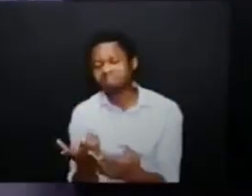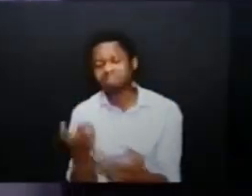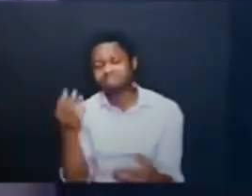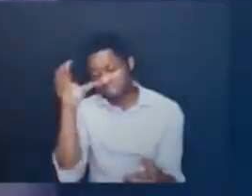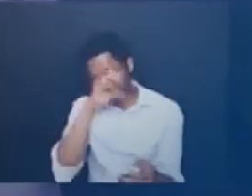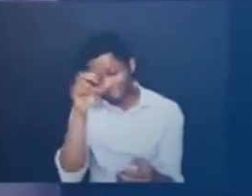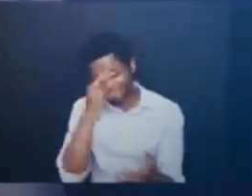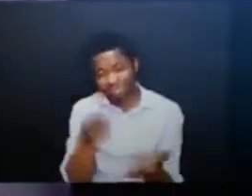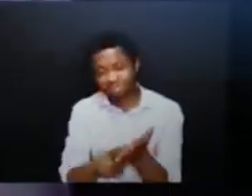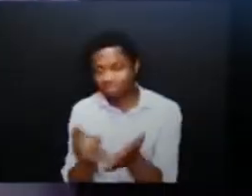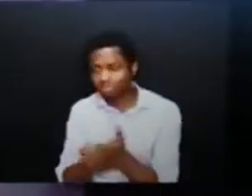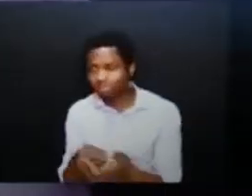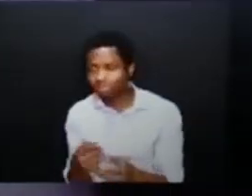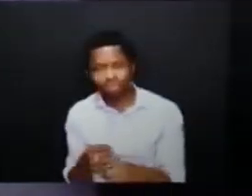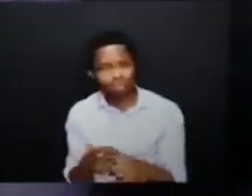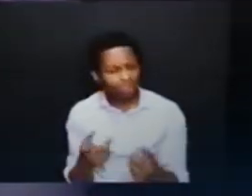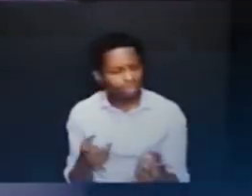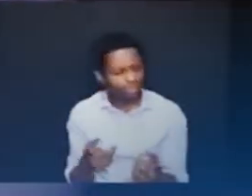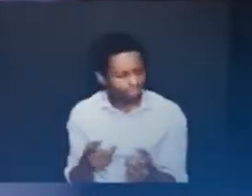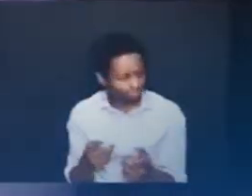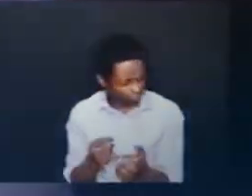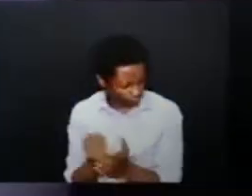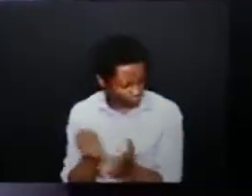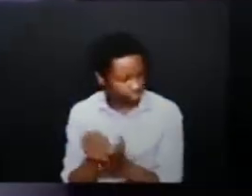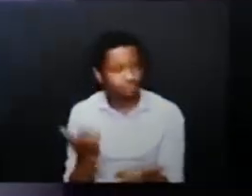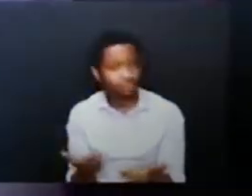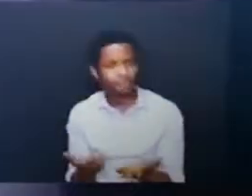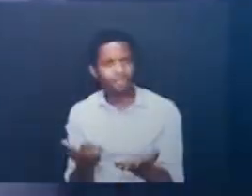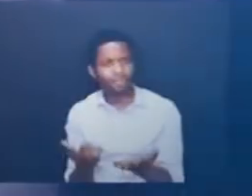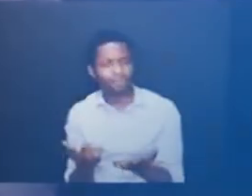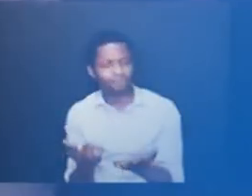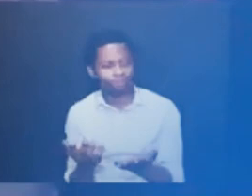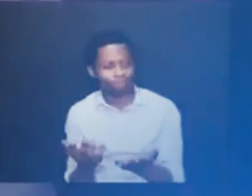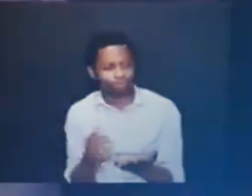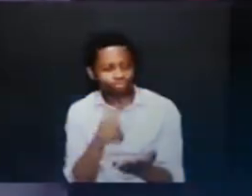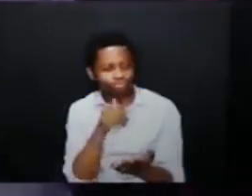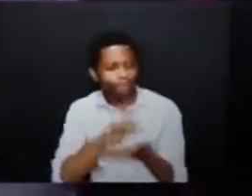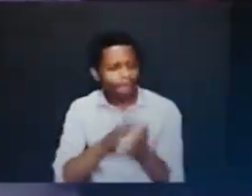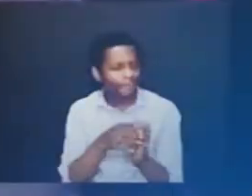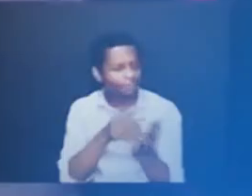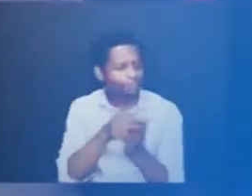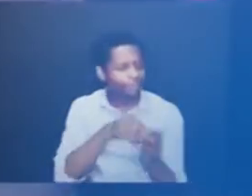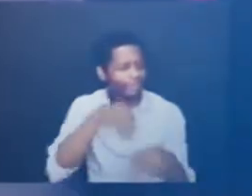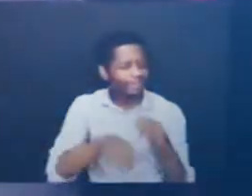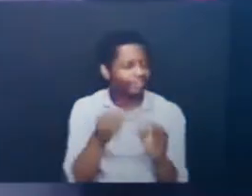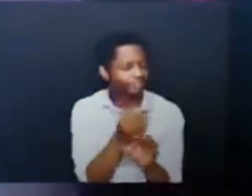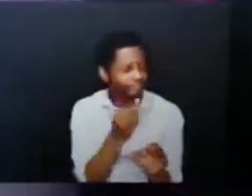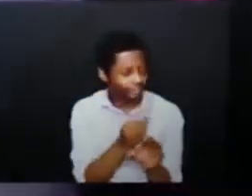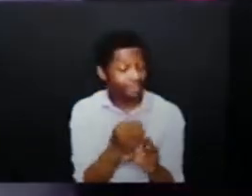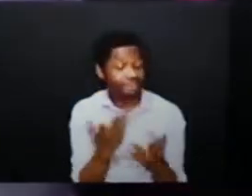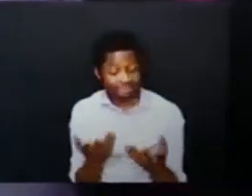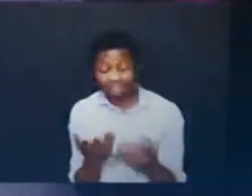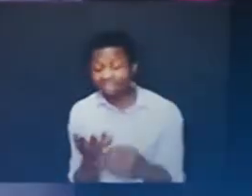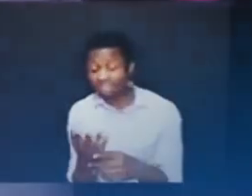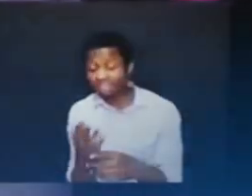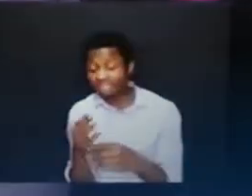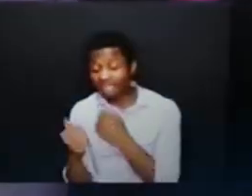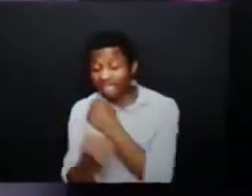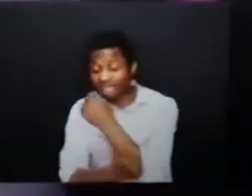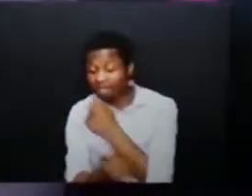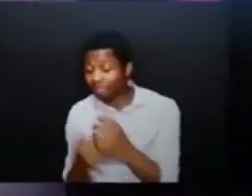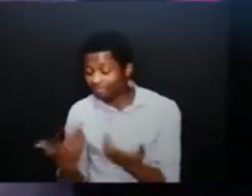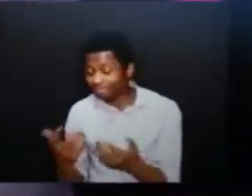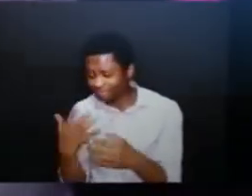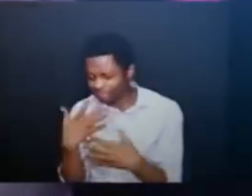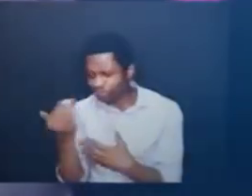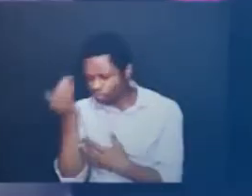that weakening in faith, he faced the fact. He himself, he faced the fact that his body